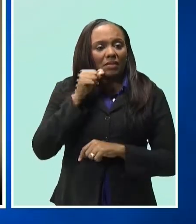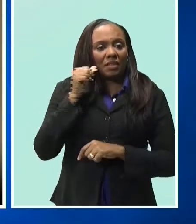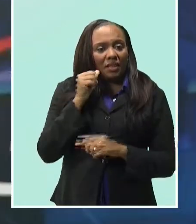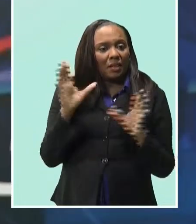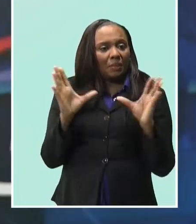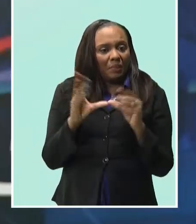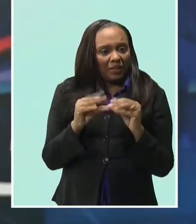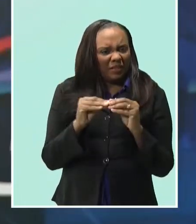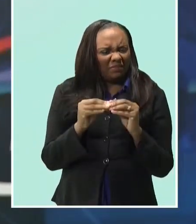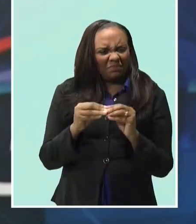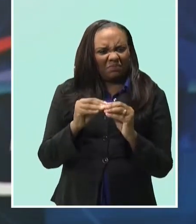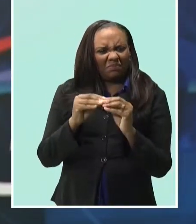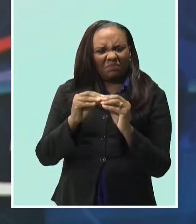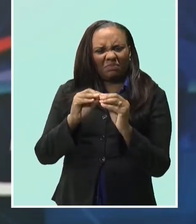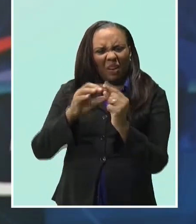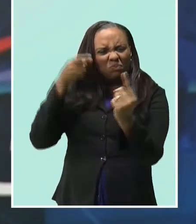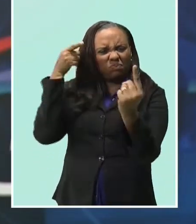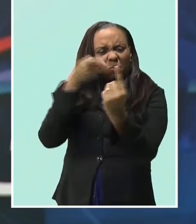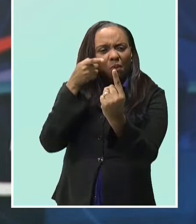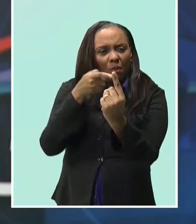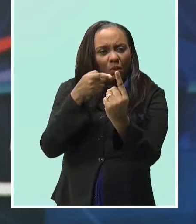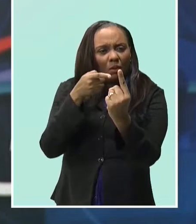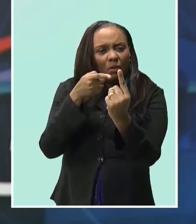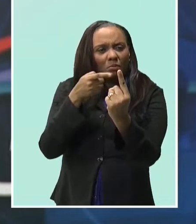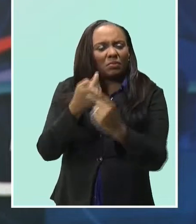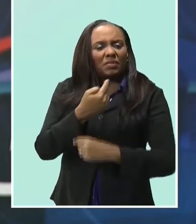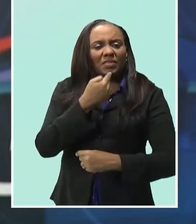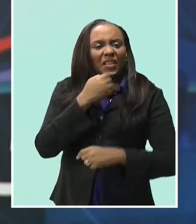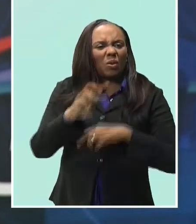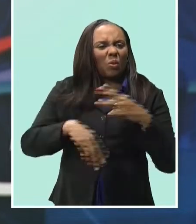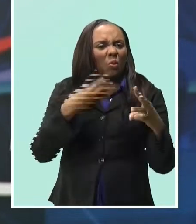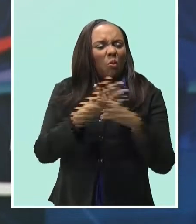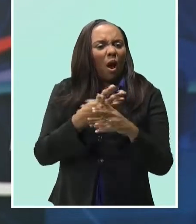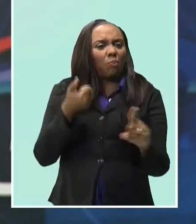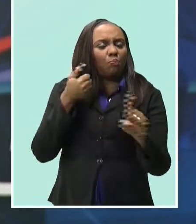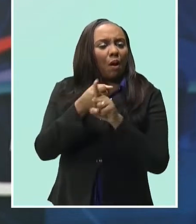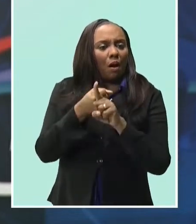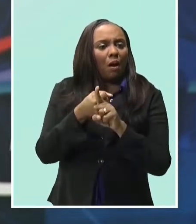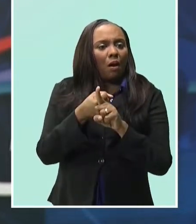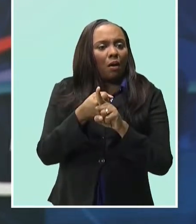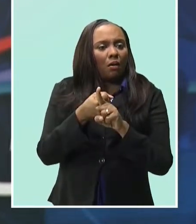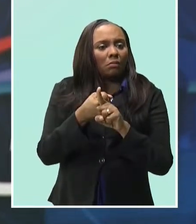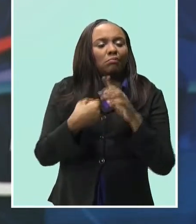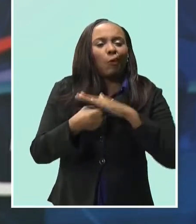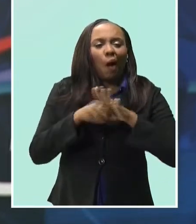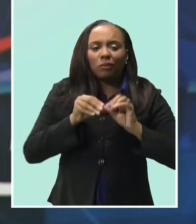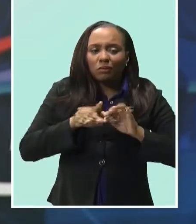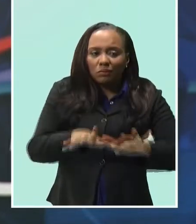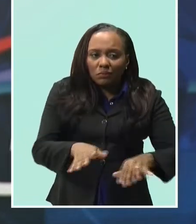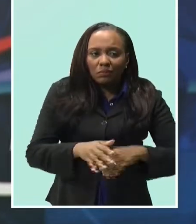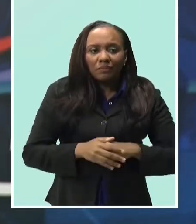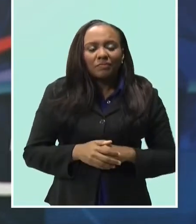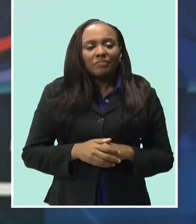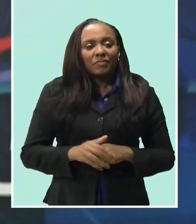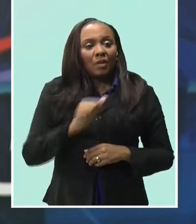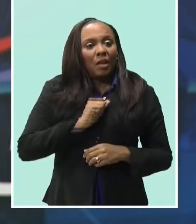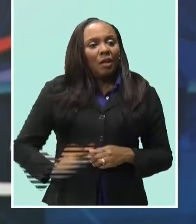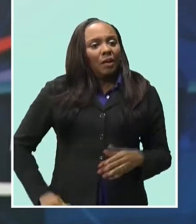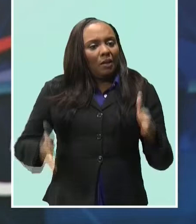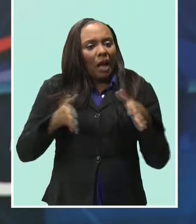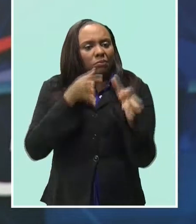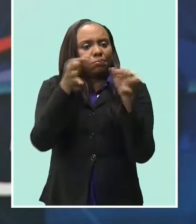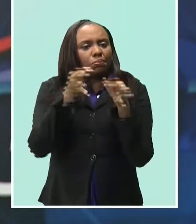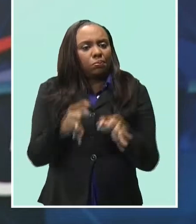on the serious global impacts and threats caused by COVID-19. Commenting on the development, Ambassador Thompson described